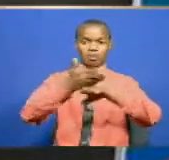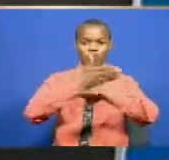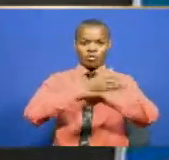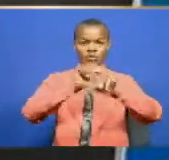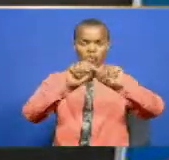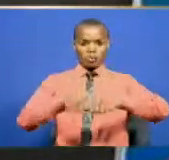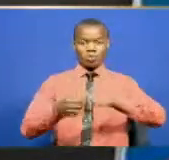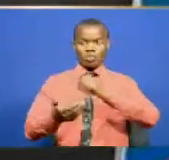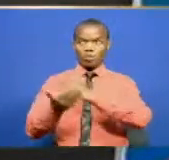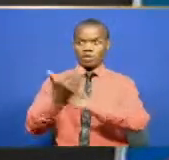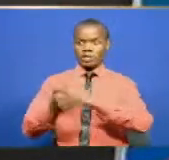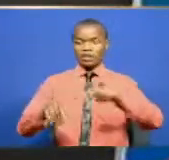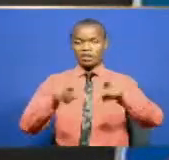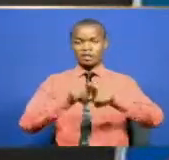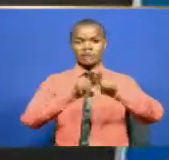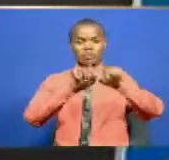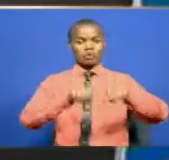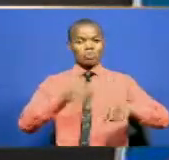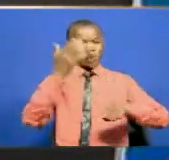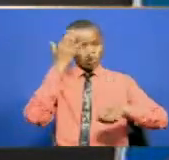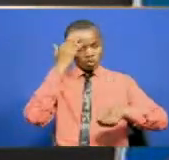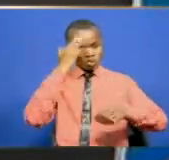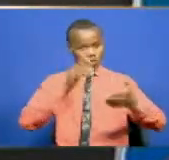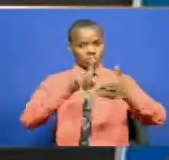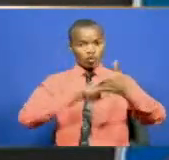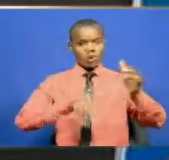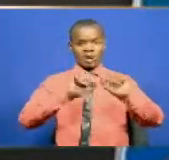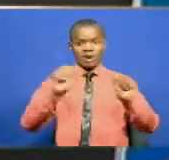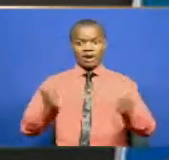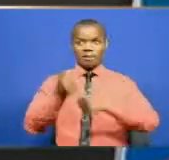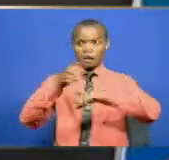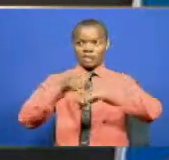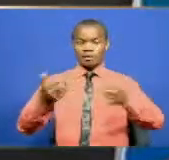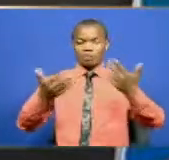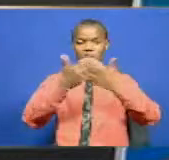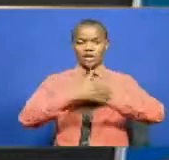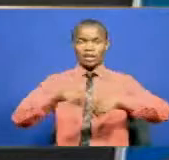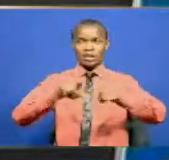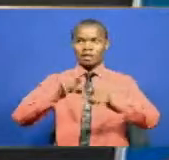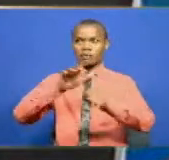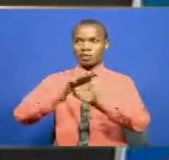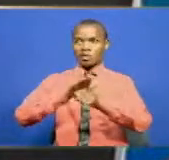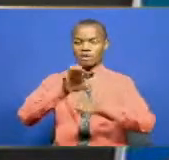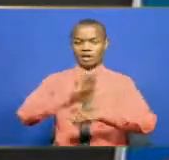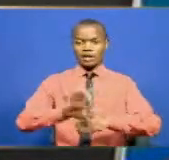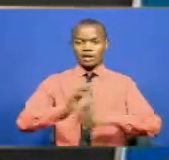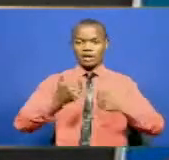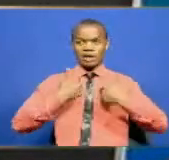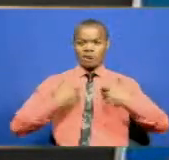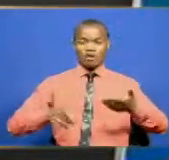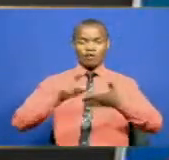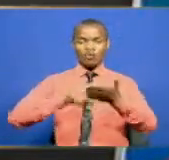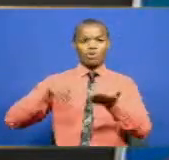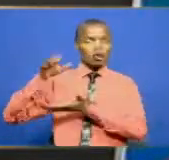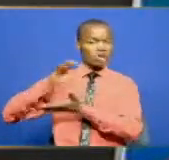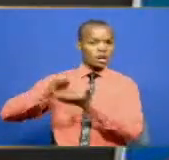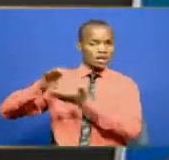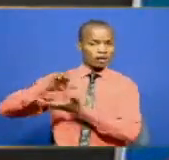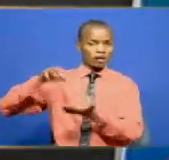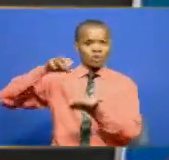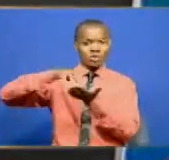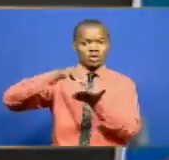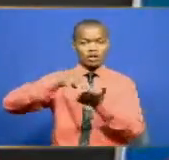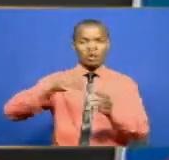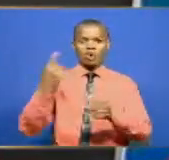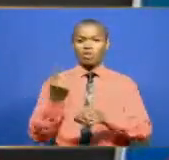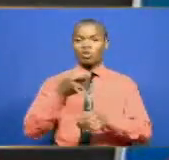the nitty-gritty on that, let's establish what is happening tonight. And most parts of the country have been covered with partly cloudy conditions, save for the